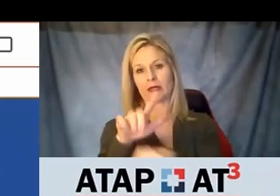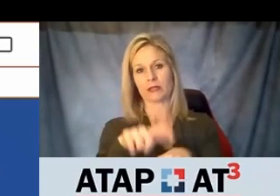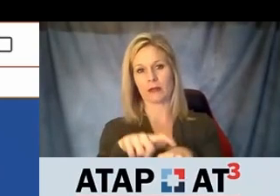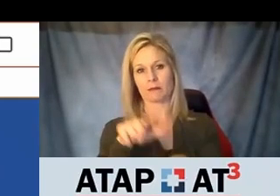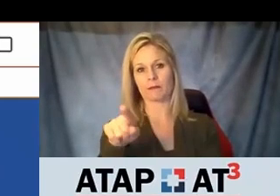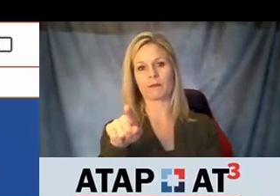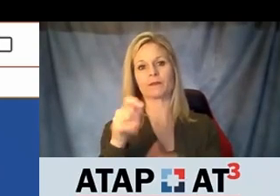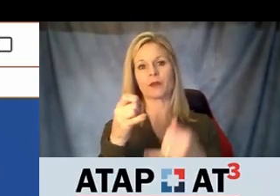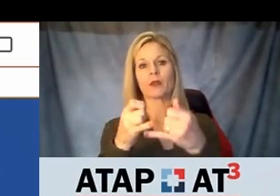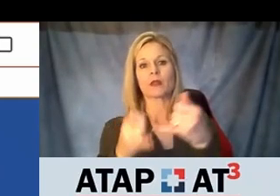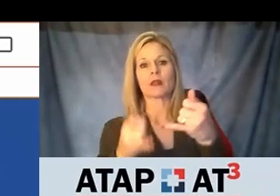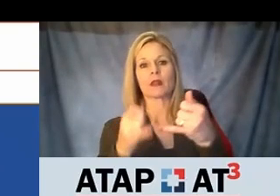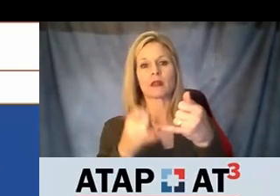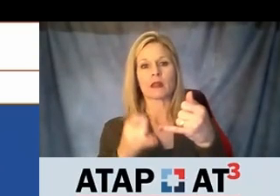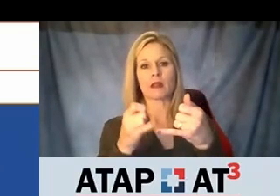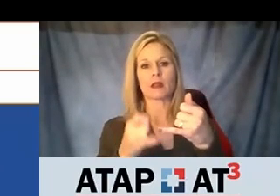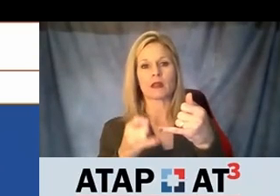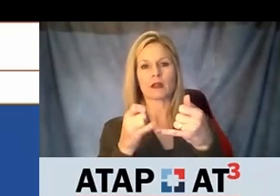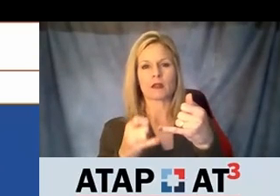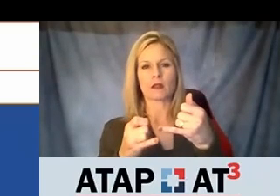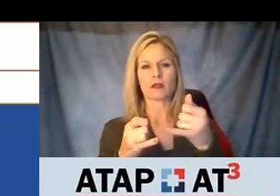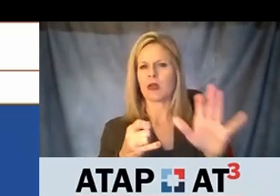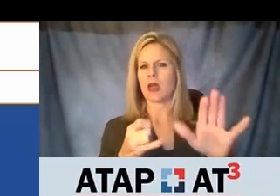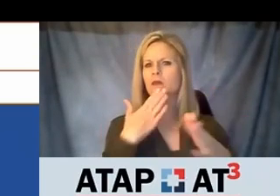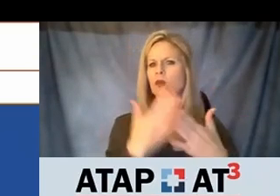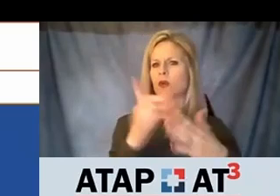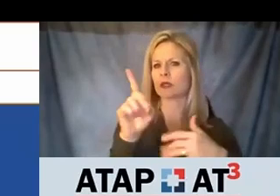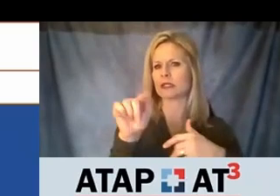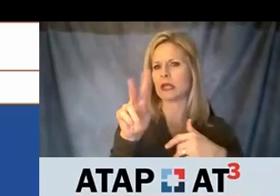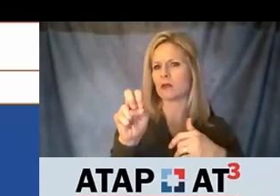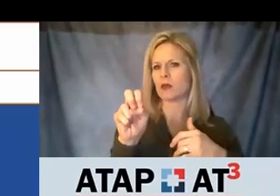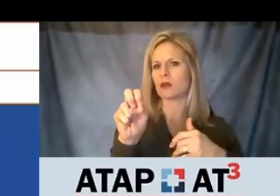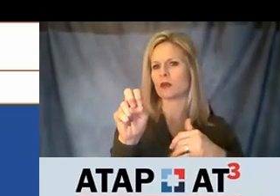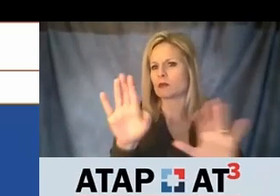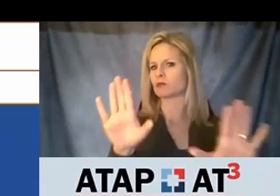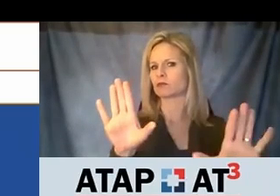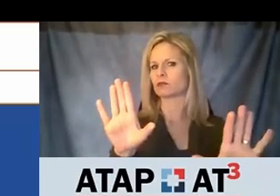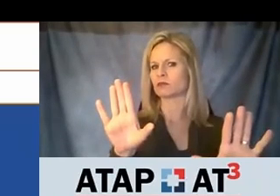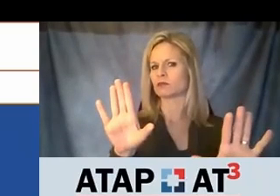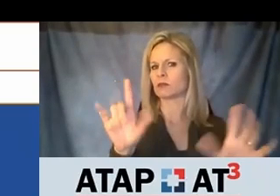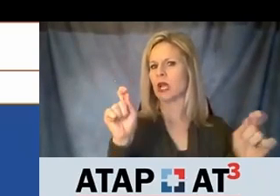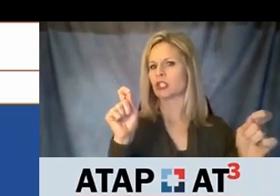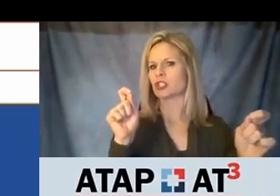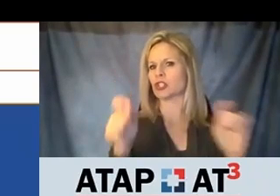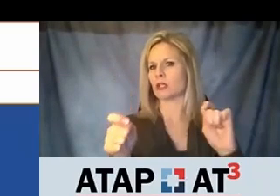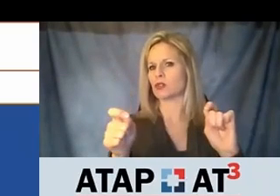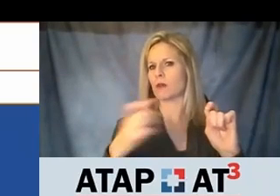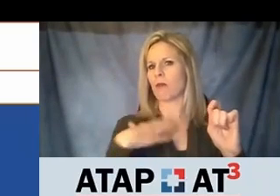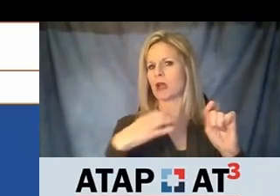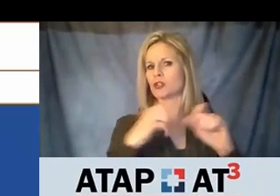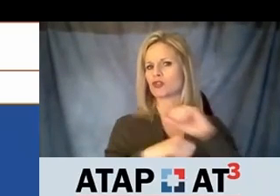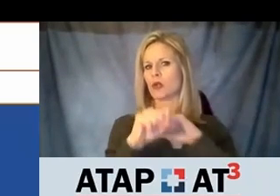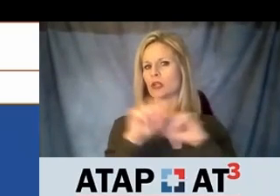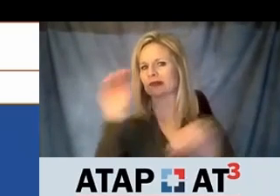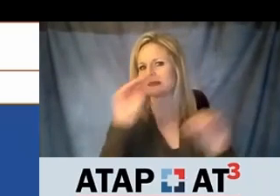So the last I'm good, Dave, just so you know, with the I changed my structure around so